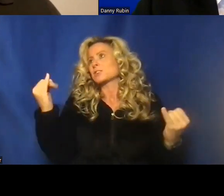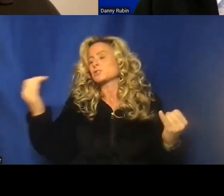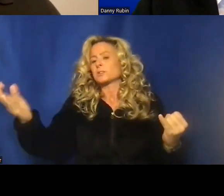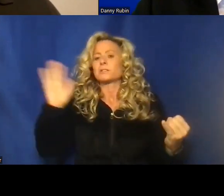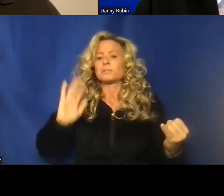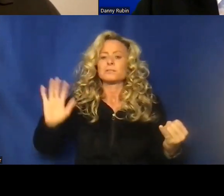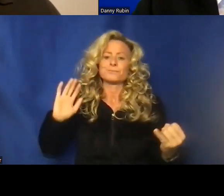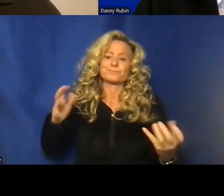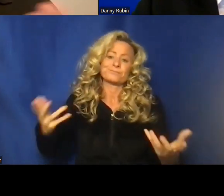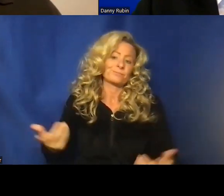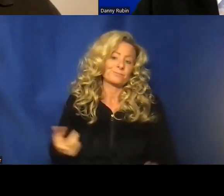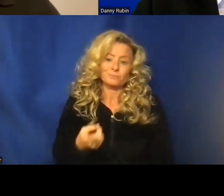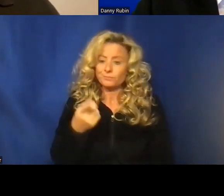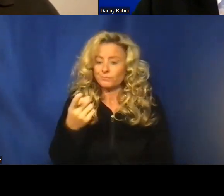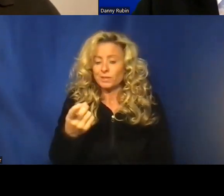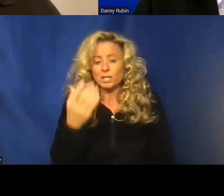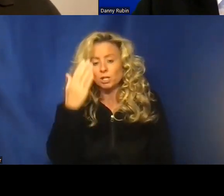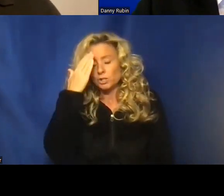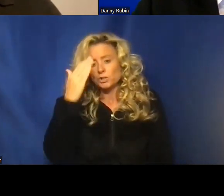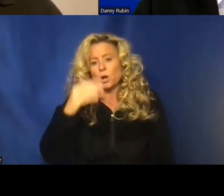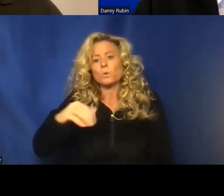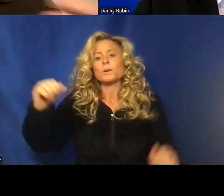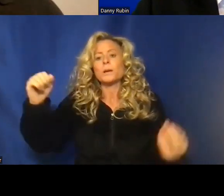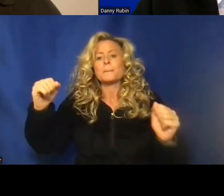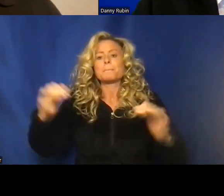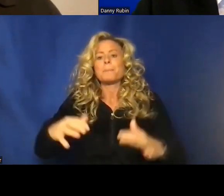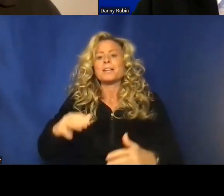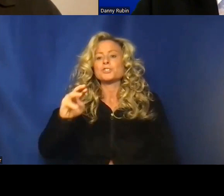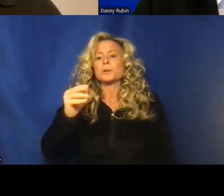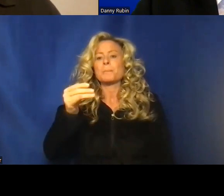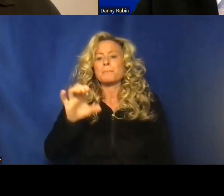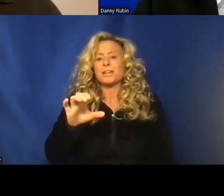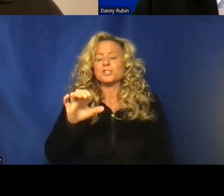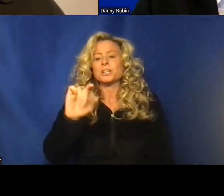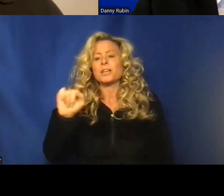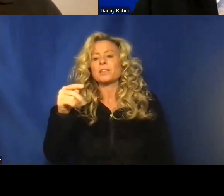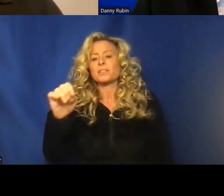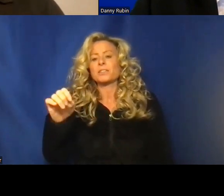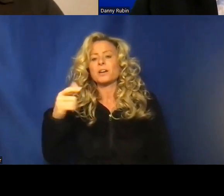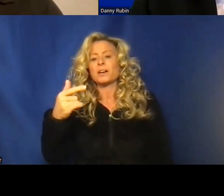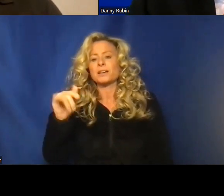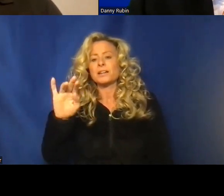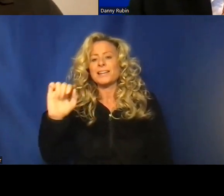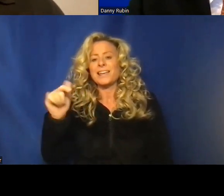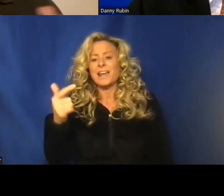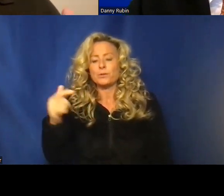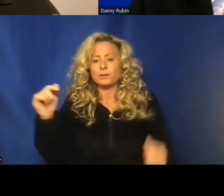bought, if anybody knows Magic the Gathering, and you bought Magic the Gathering cards, and then you and your